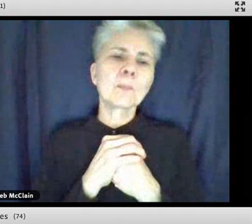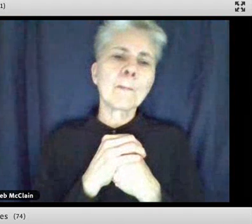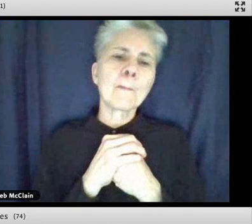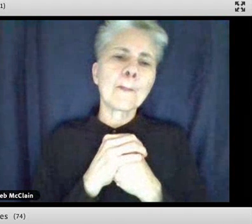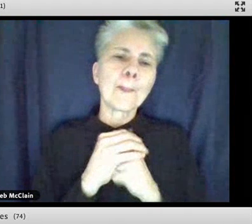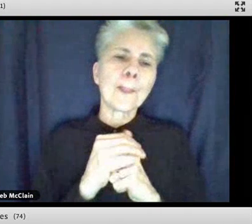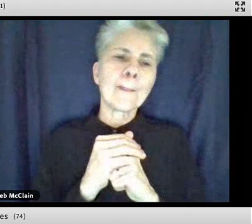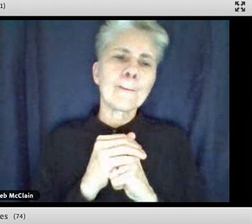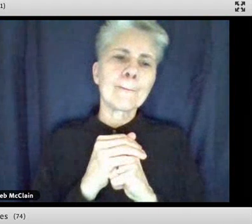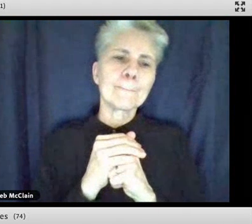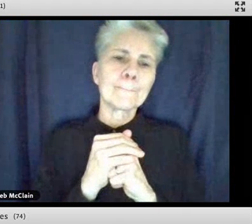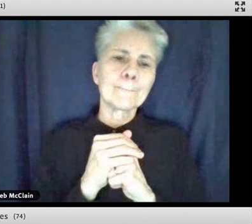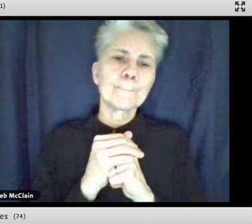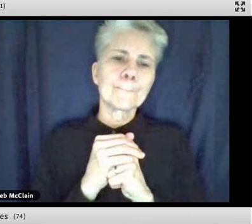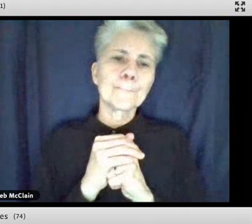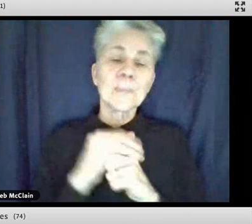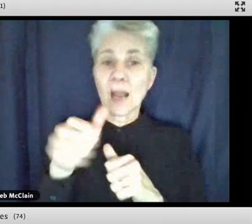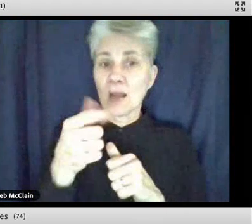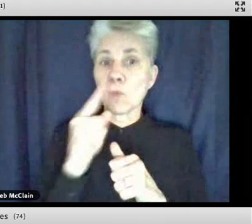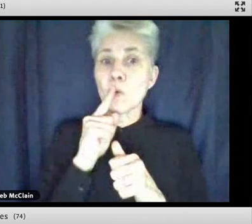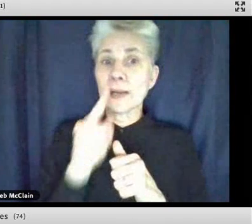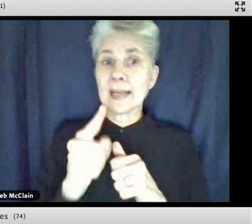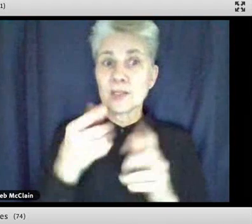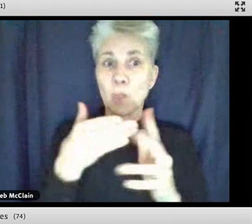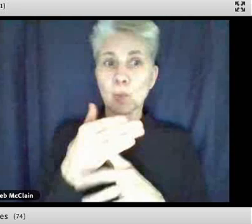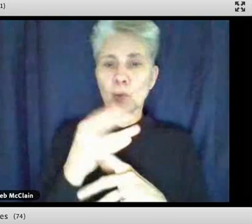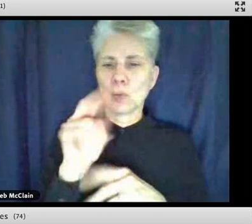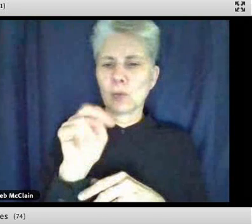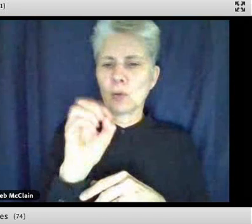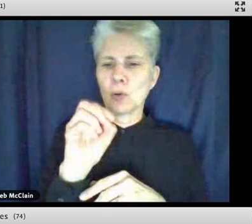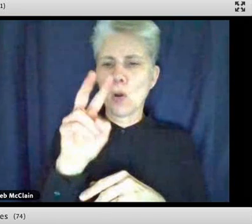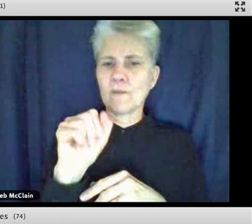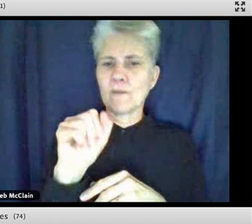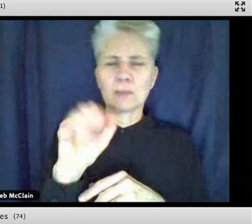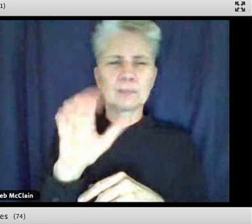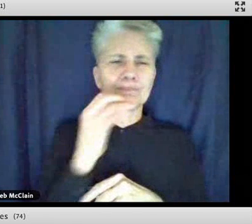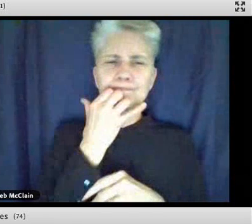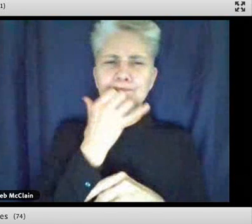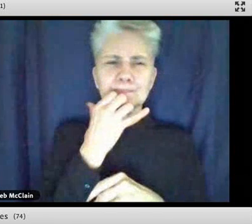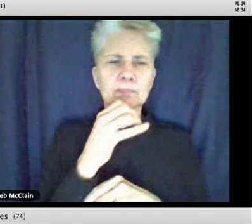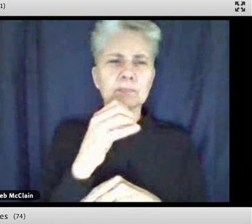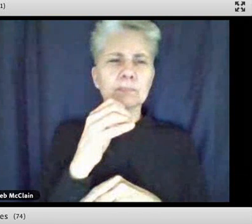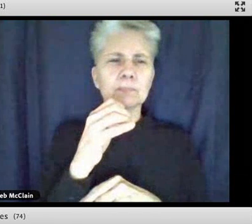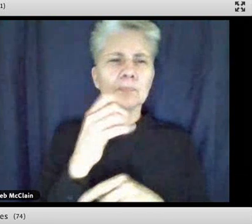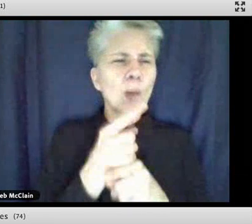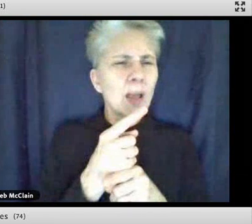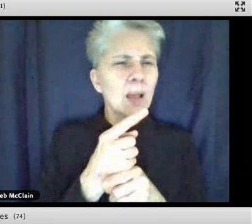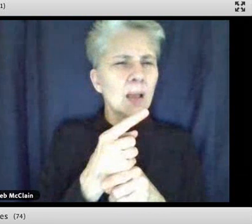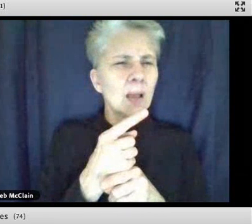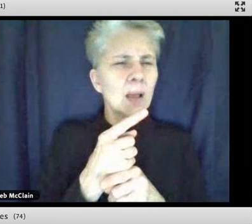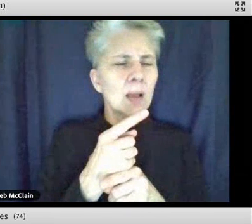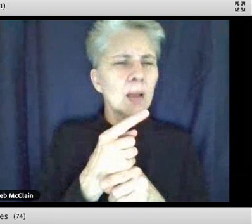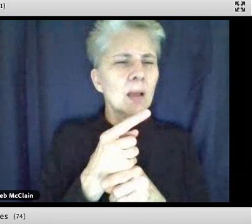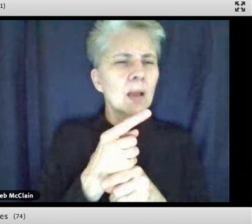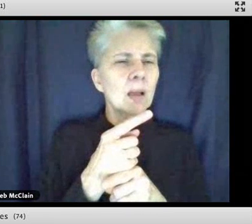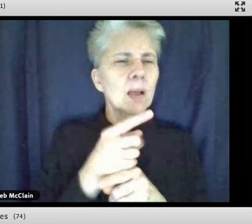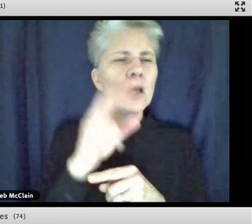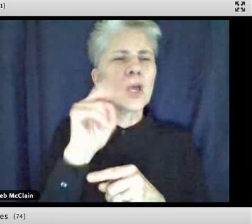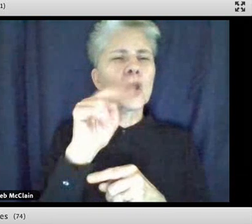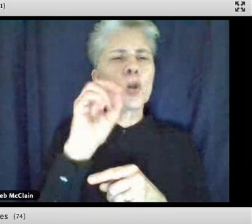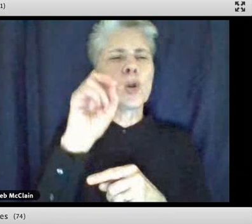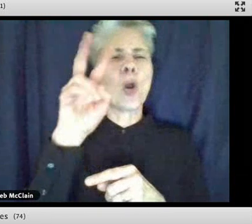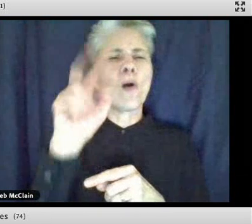Scotia. Yeah. Do I have that right? No, sorry, Nova Southeastern University. So I thought this was a really great one,